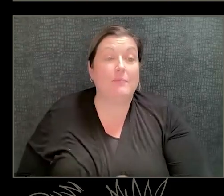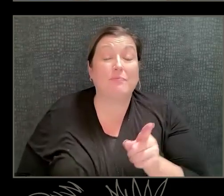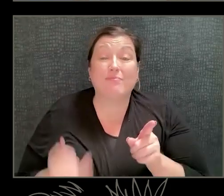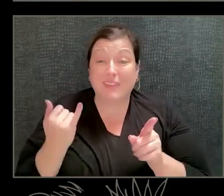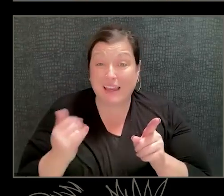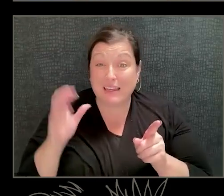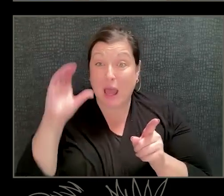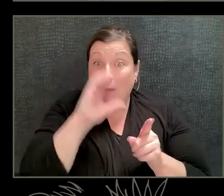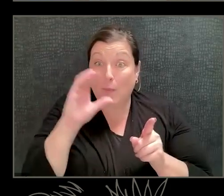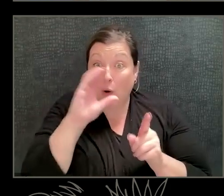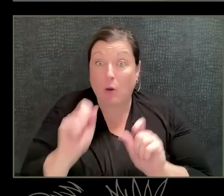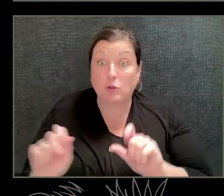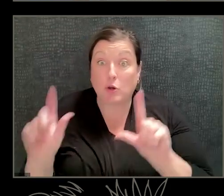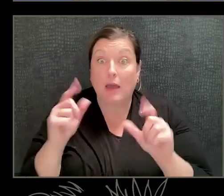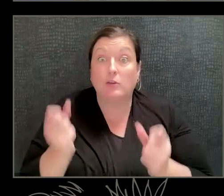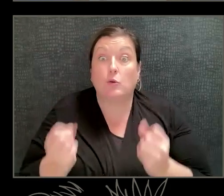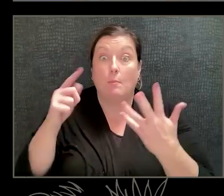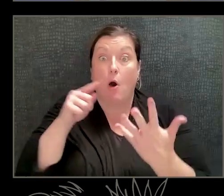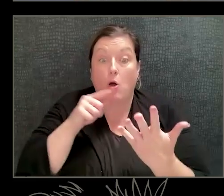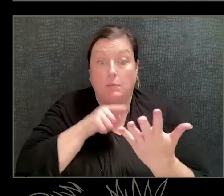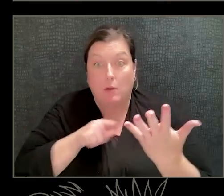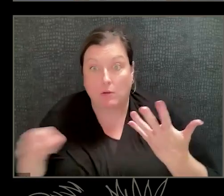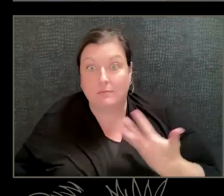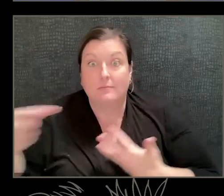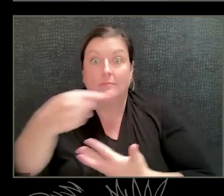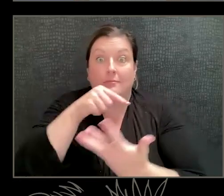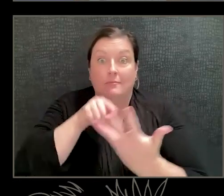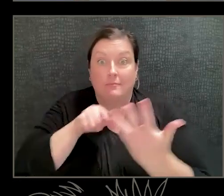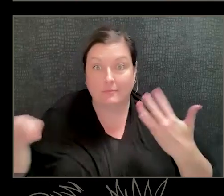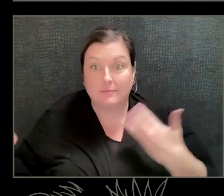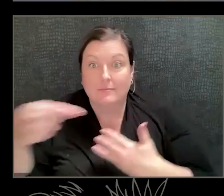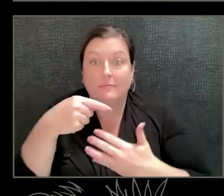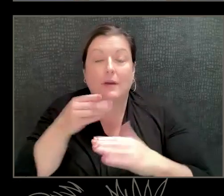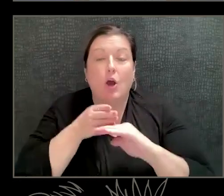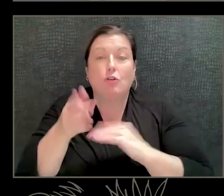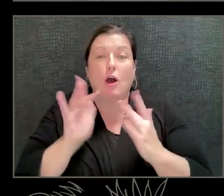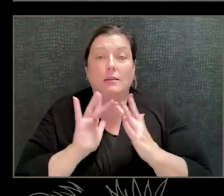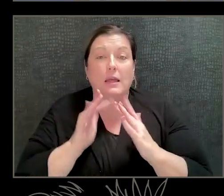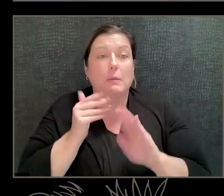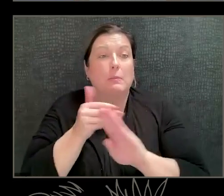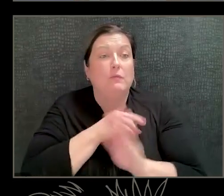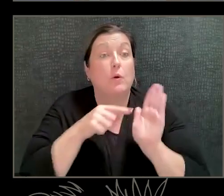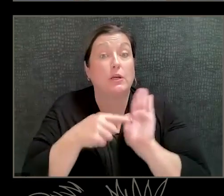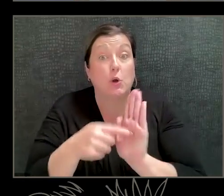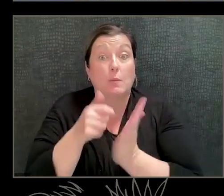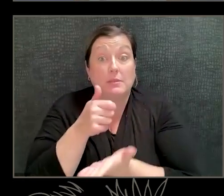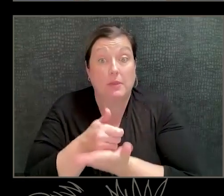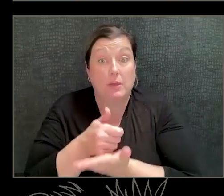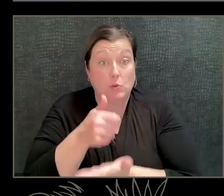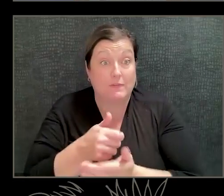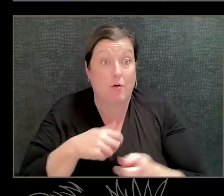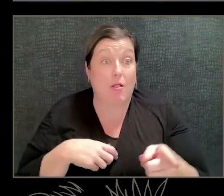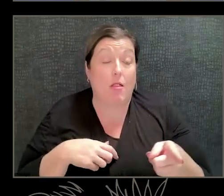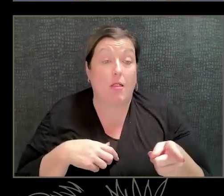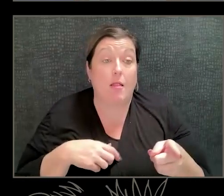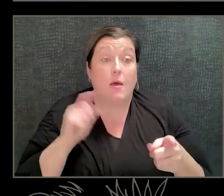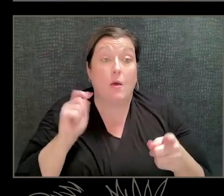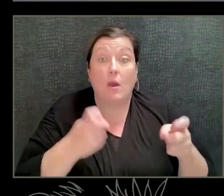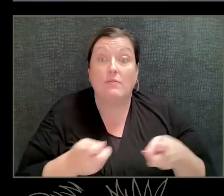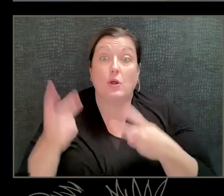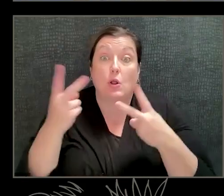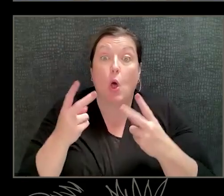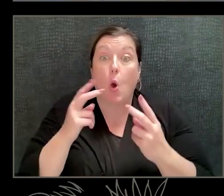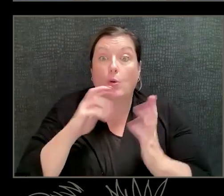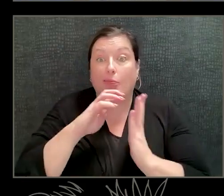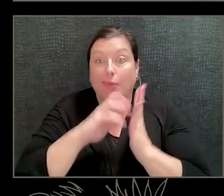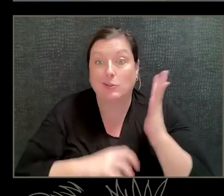browser has to do multiple round trips across the network before we can show them something useful. First, we have to load all those script tags. They might be cached